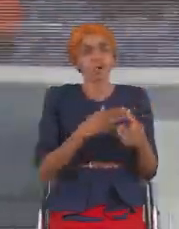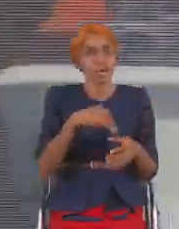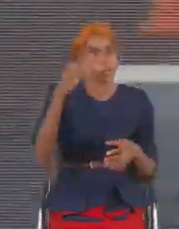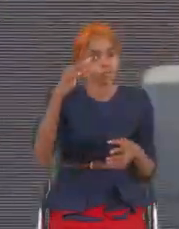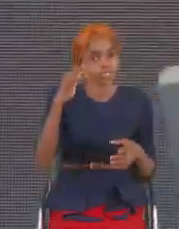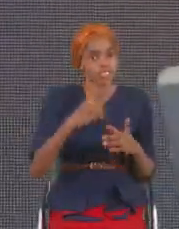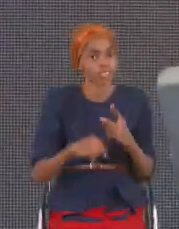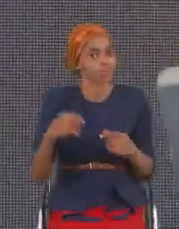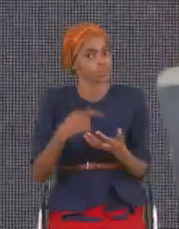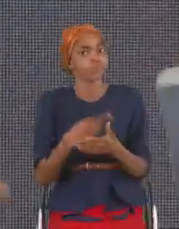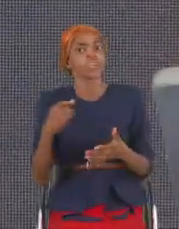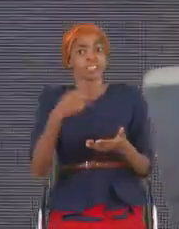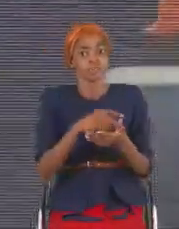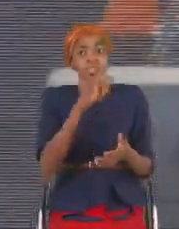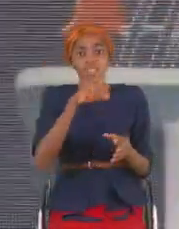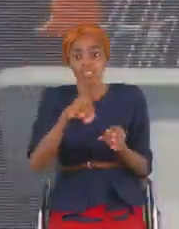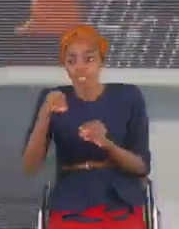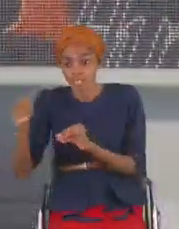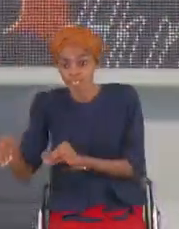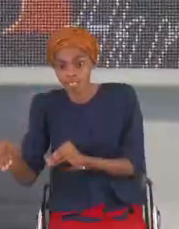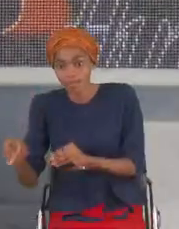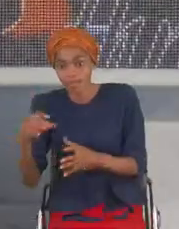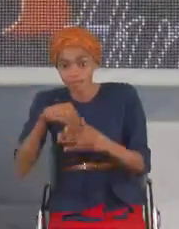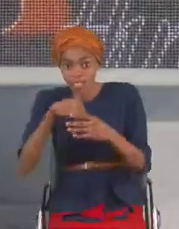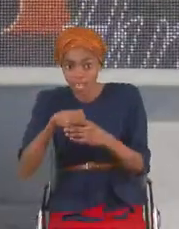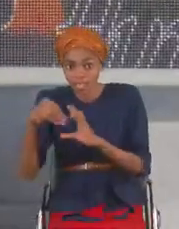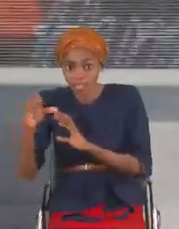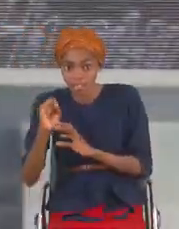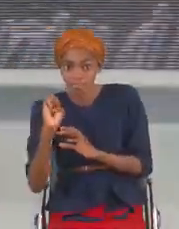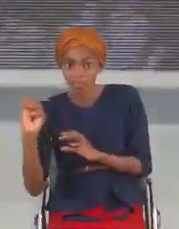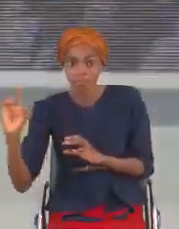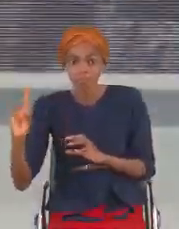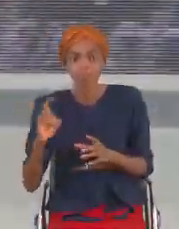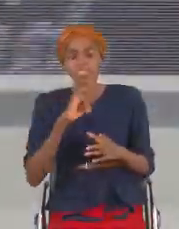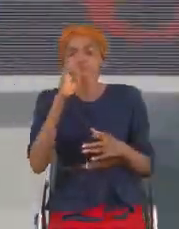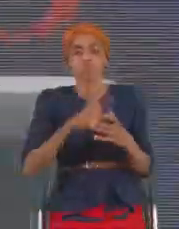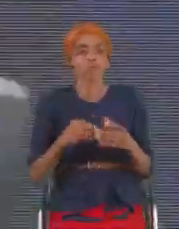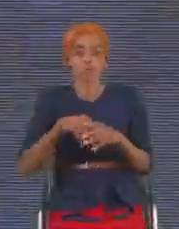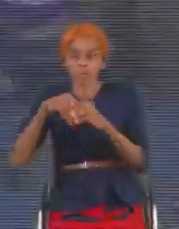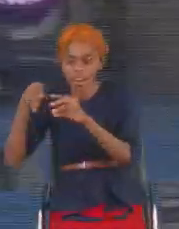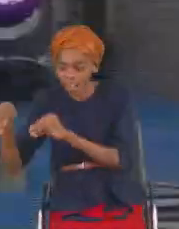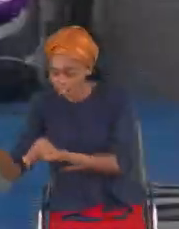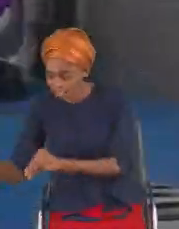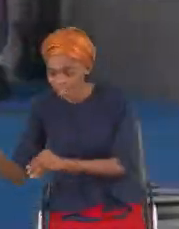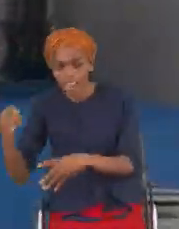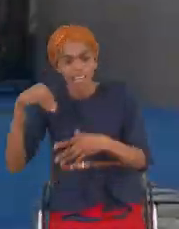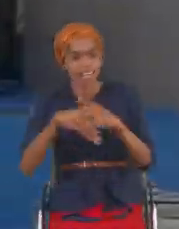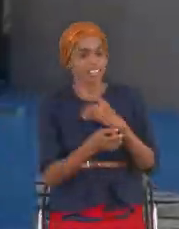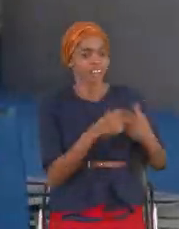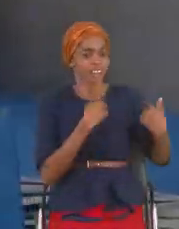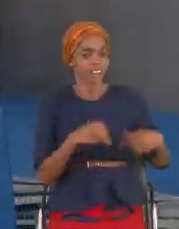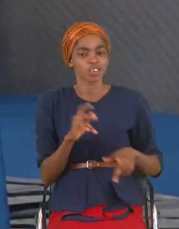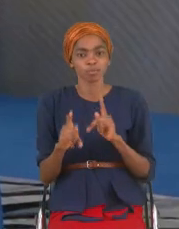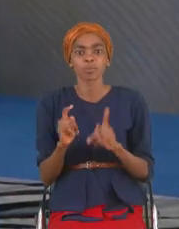seed. The gospel is what we plant in the hearts of the people. And then those who are not saved,